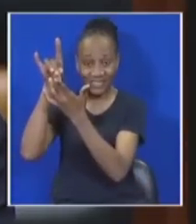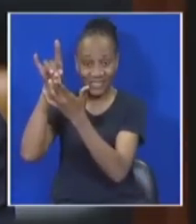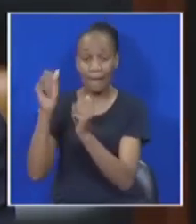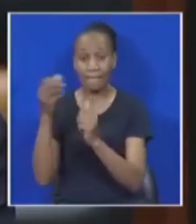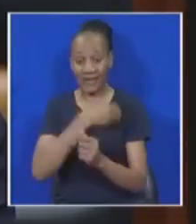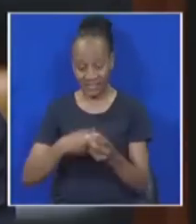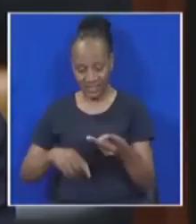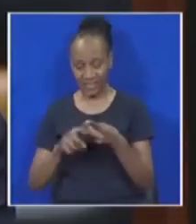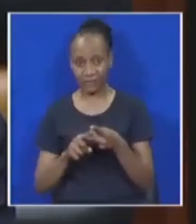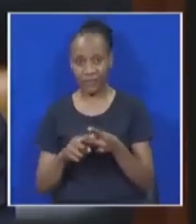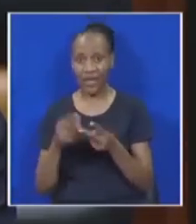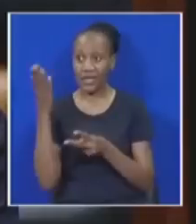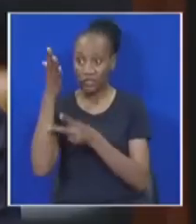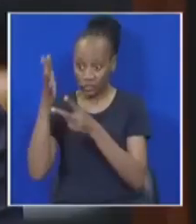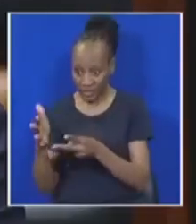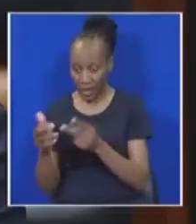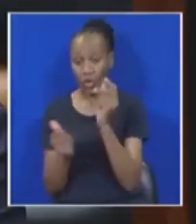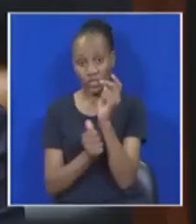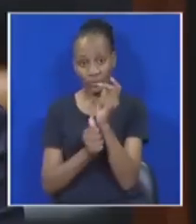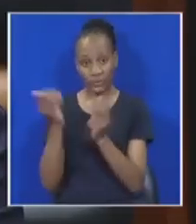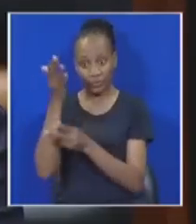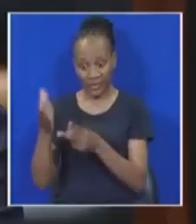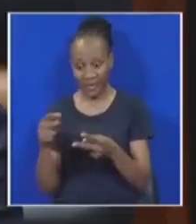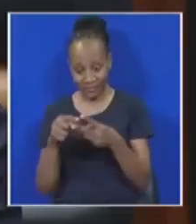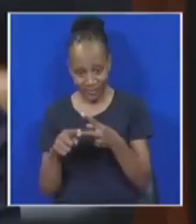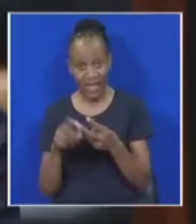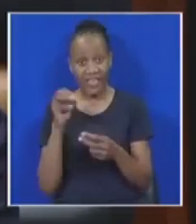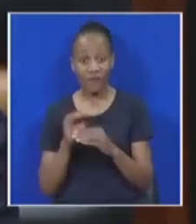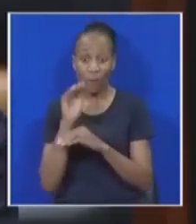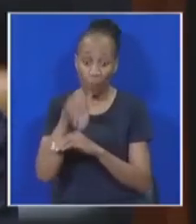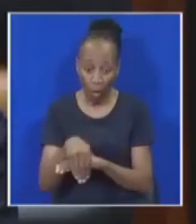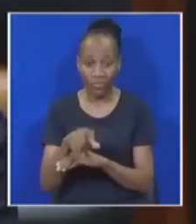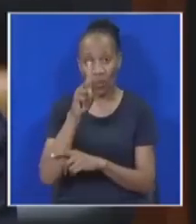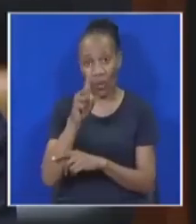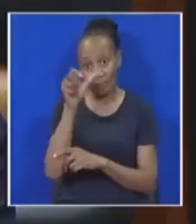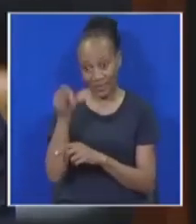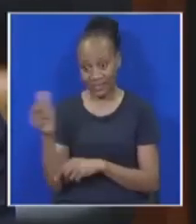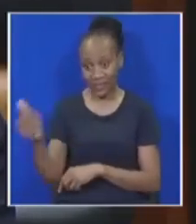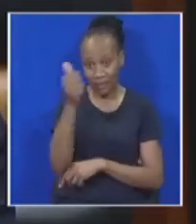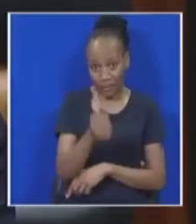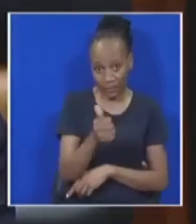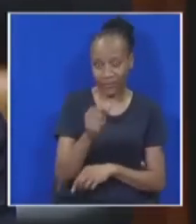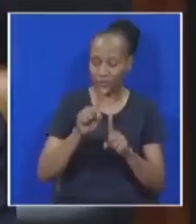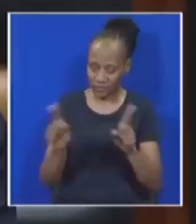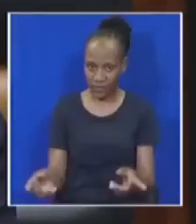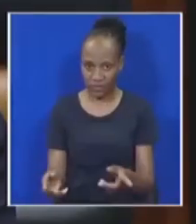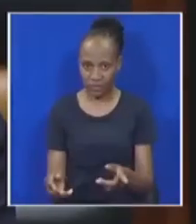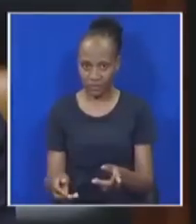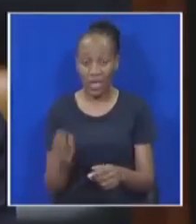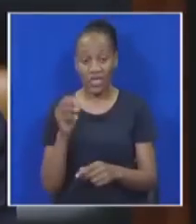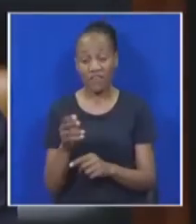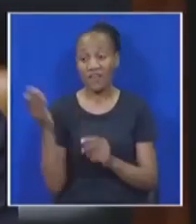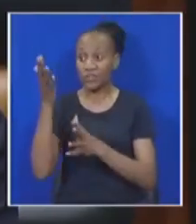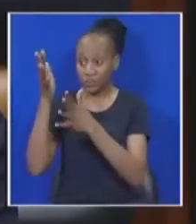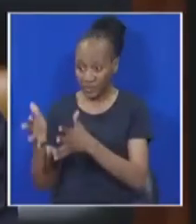Speaker, when more than one candidate is nominated. In the matter of Plomama and others versus the Speaker and another,